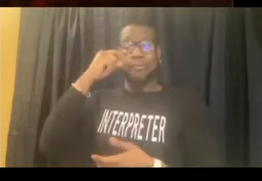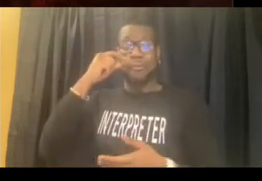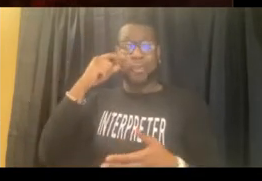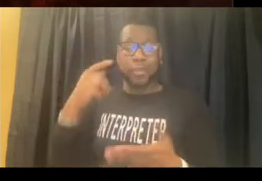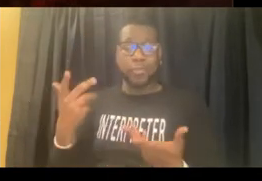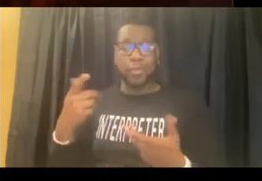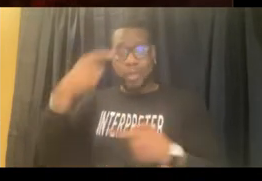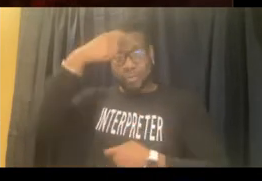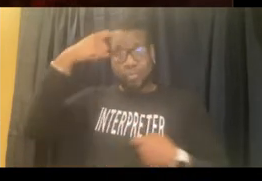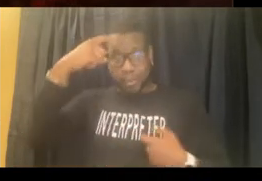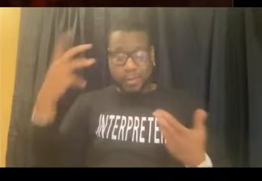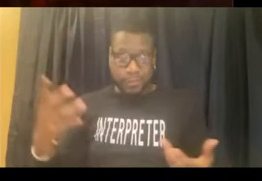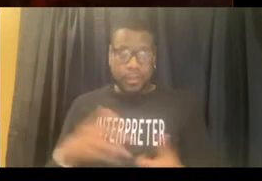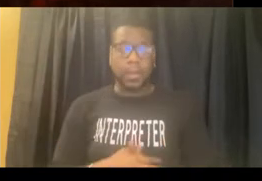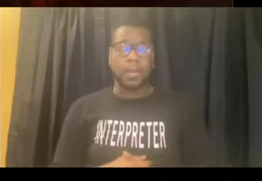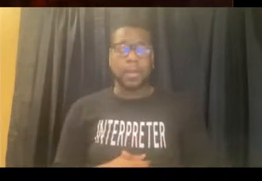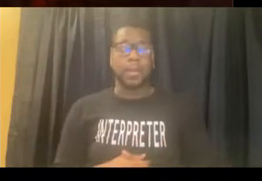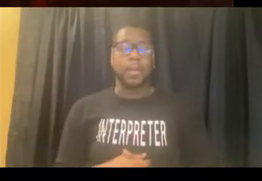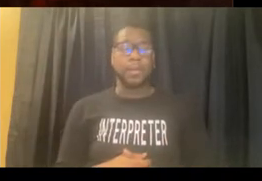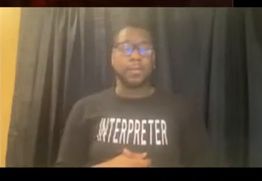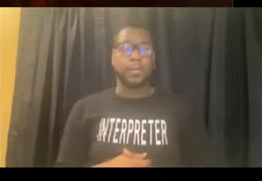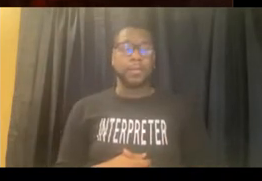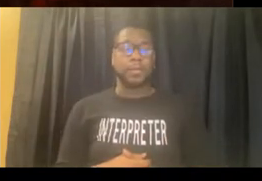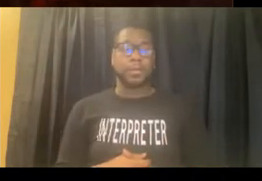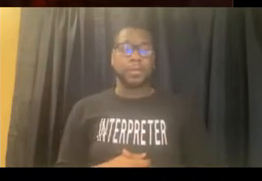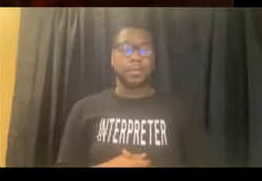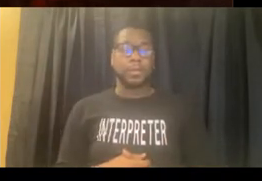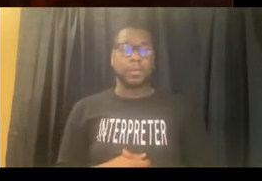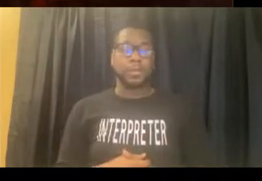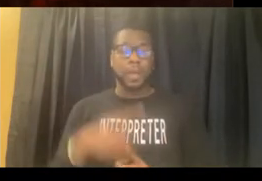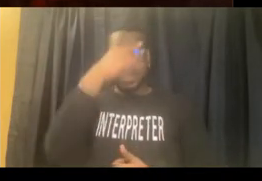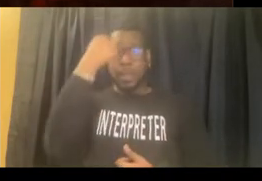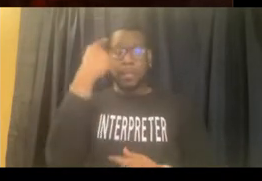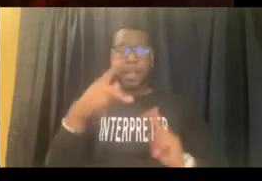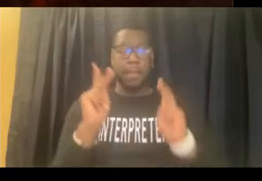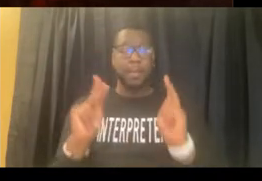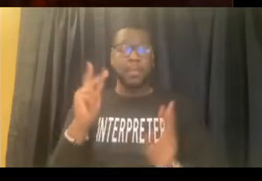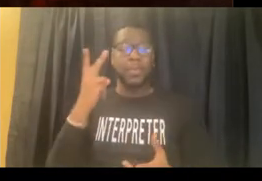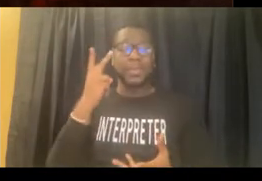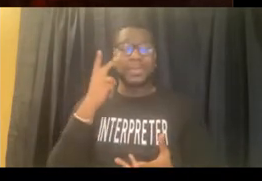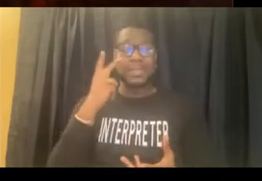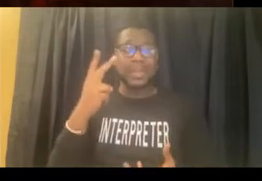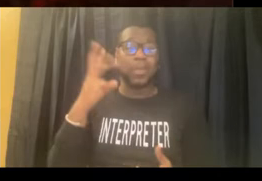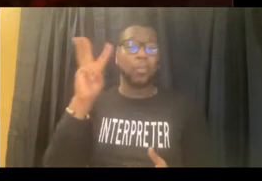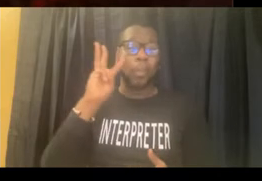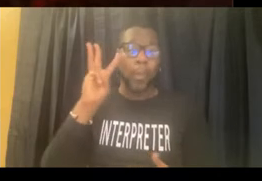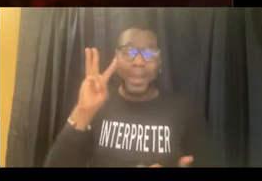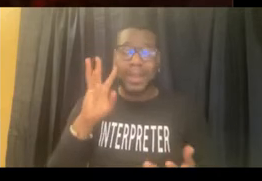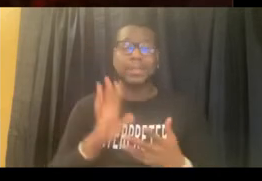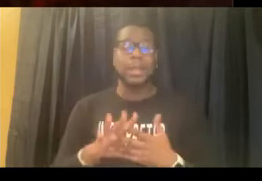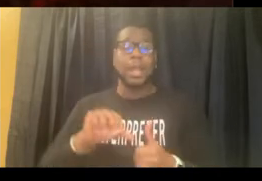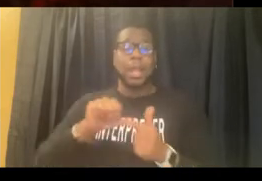Black and brown folks, when we see folks being killed on the computer screen, on your TV,